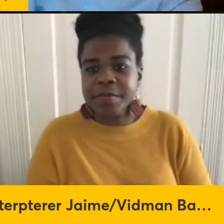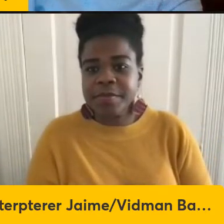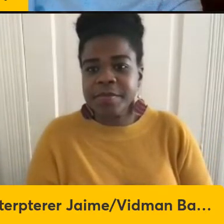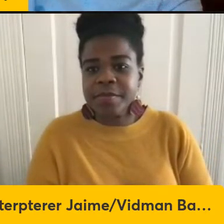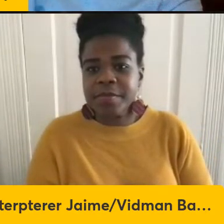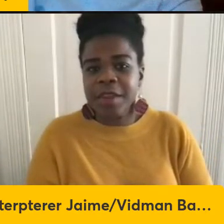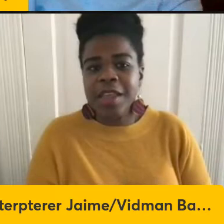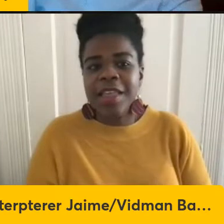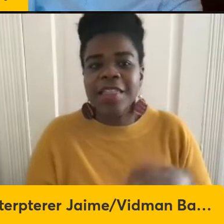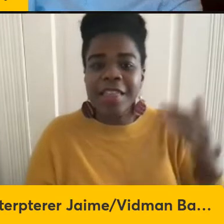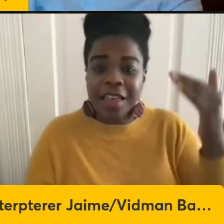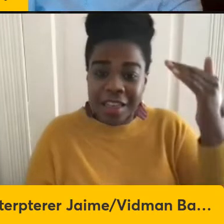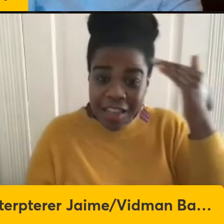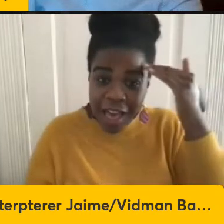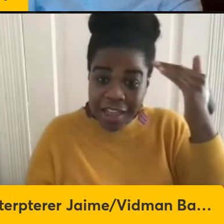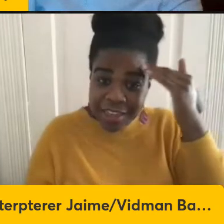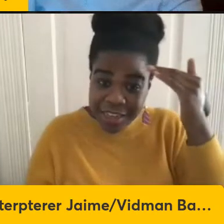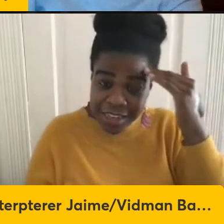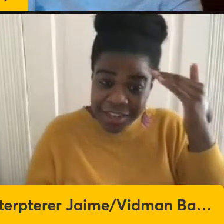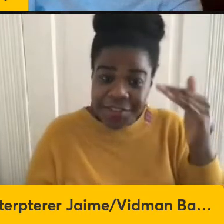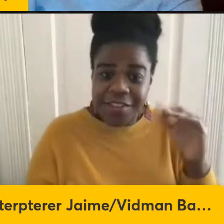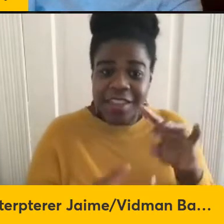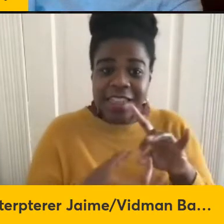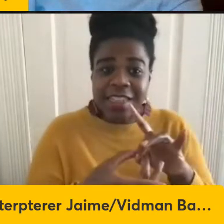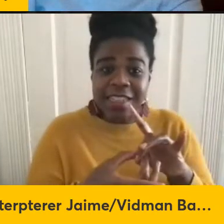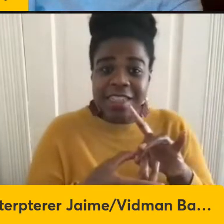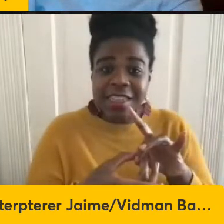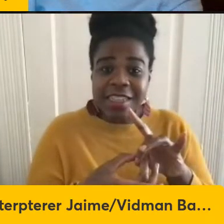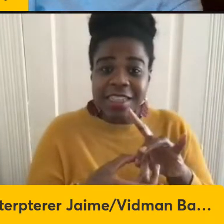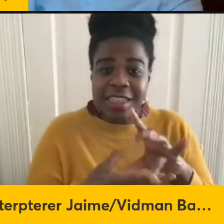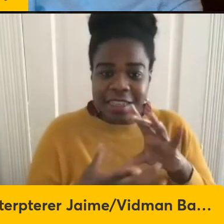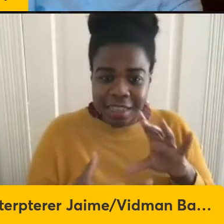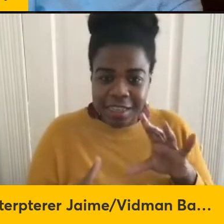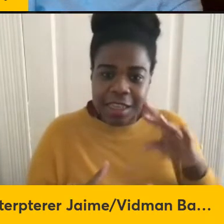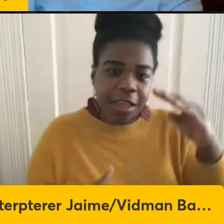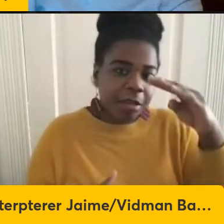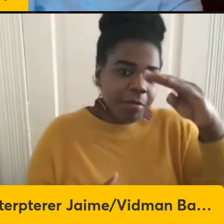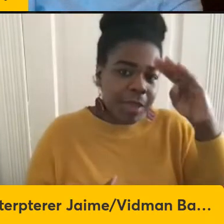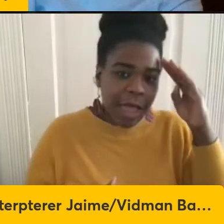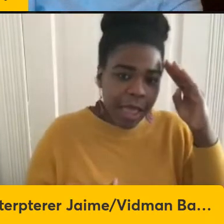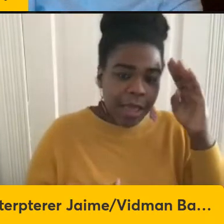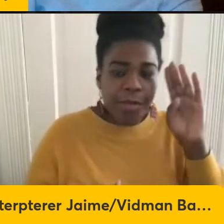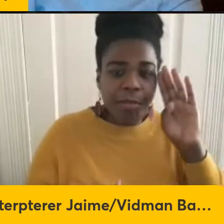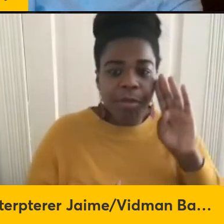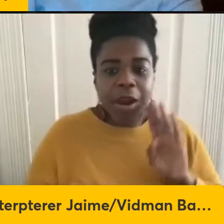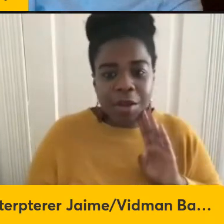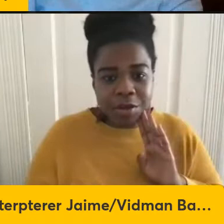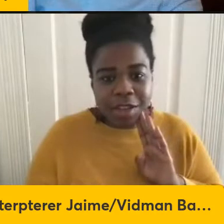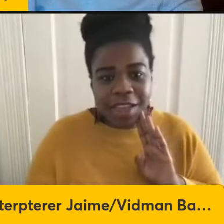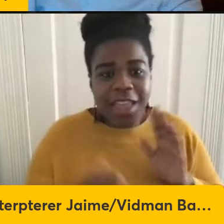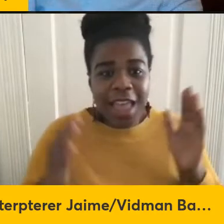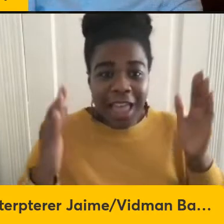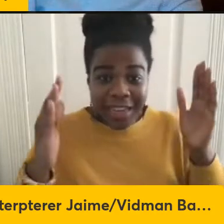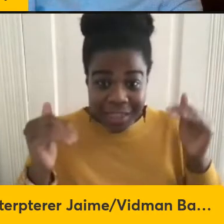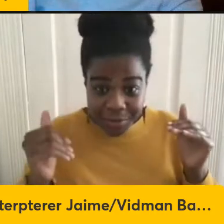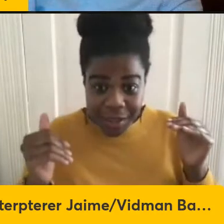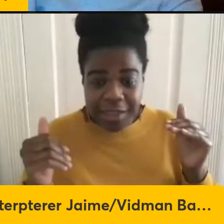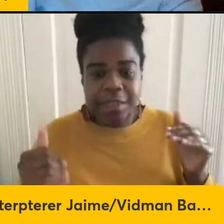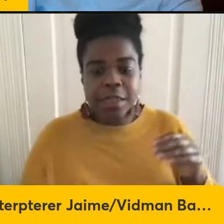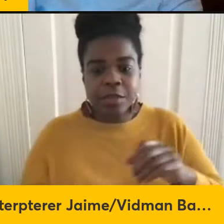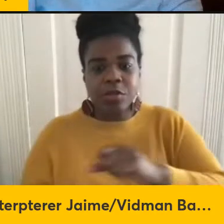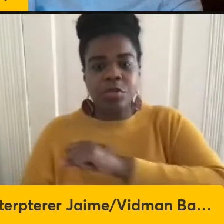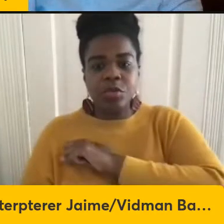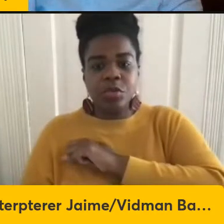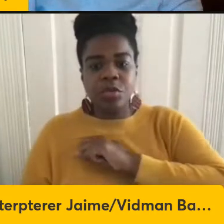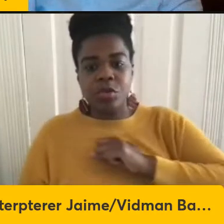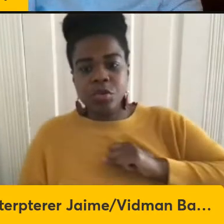cognitive dissonance that comes from being a Black or brown woman and being expected to wear the superwoman cape,